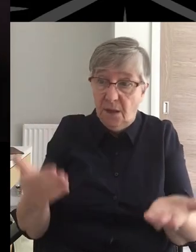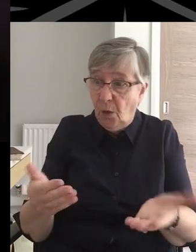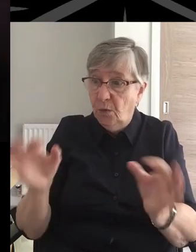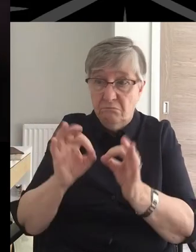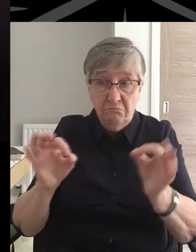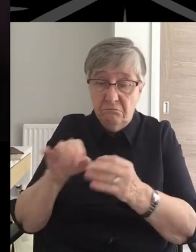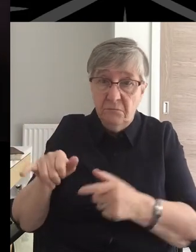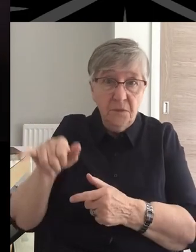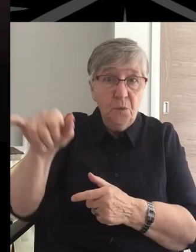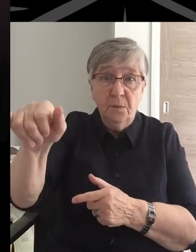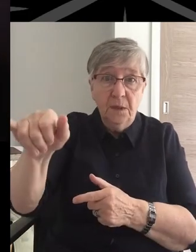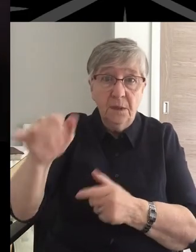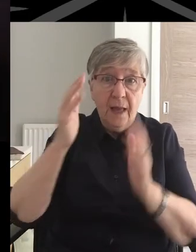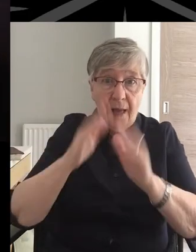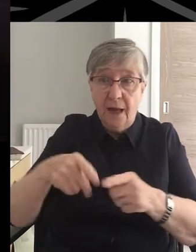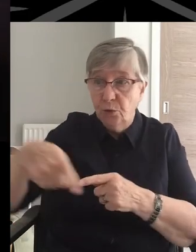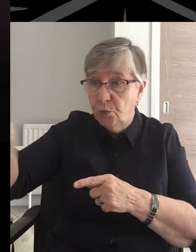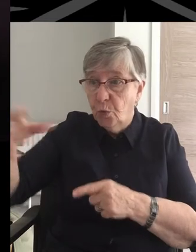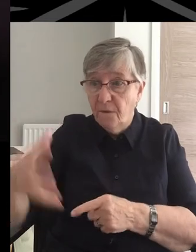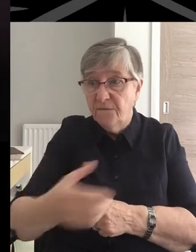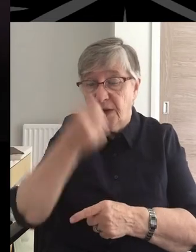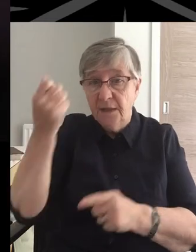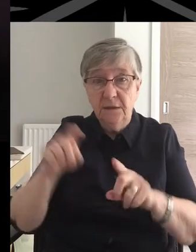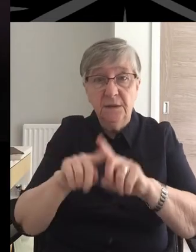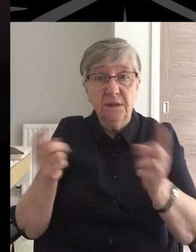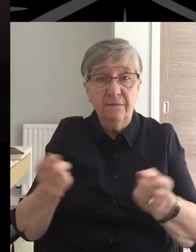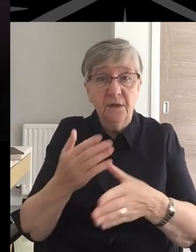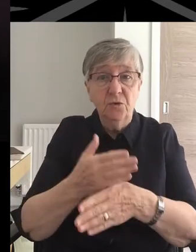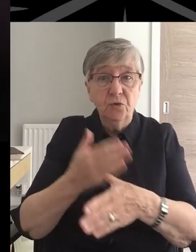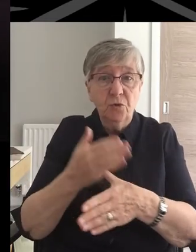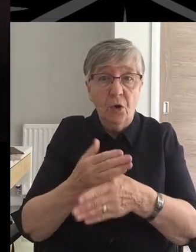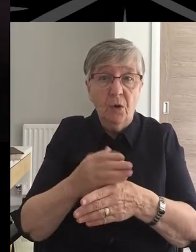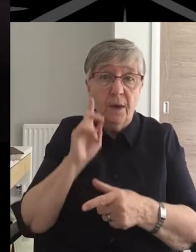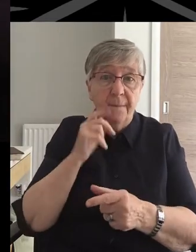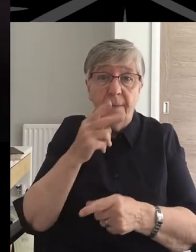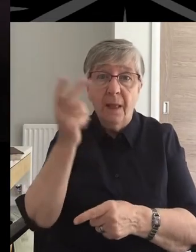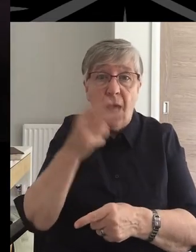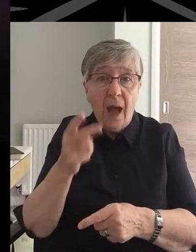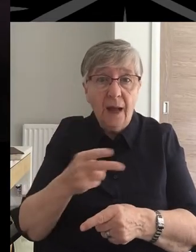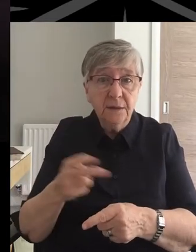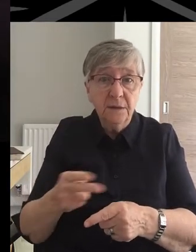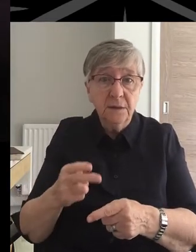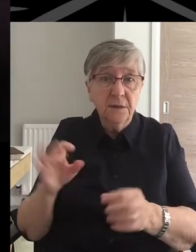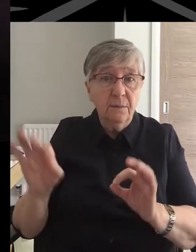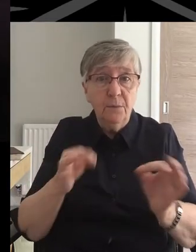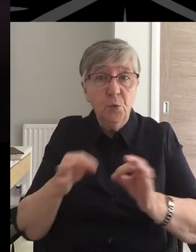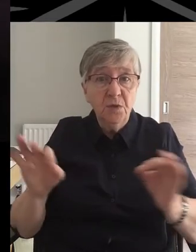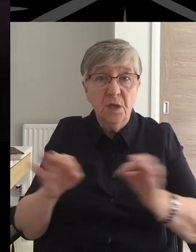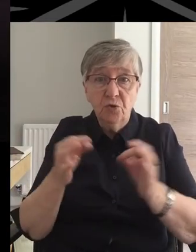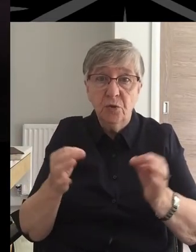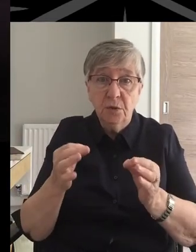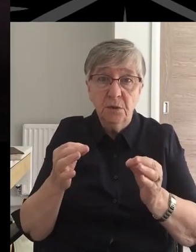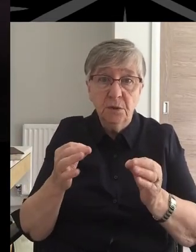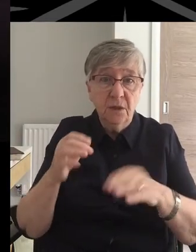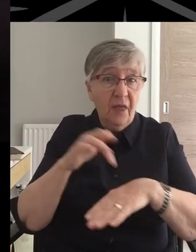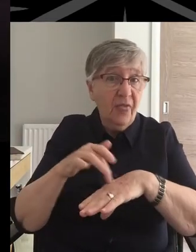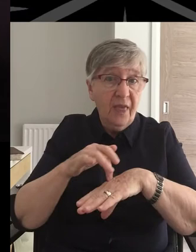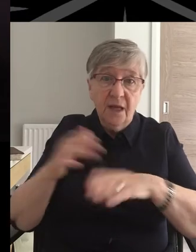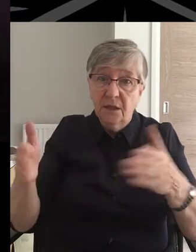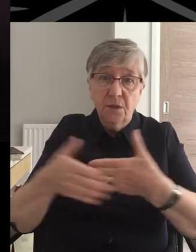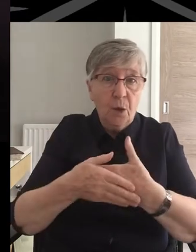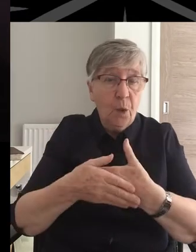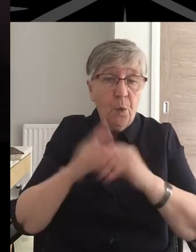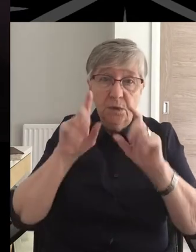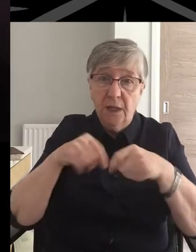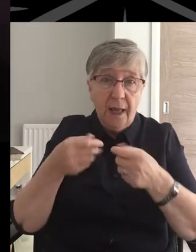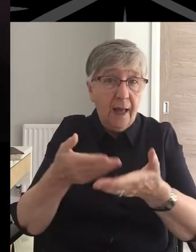flying, so they have to go off and find somebody else. People who are artists and musicians who have nowhere to perform, no theatres where